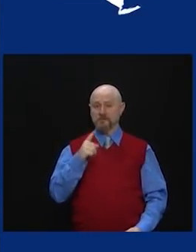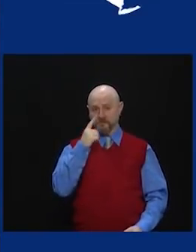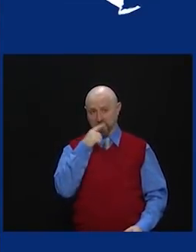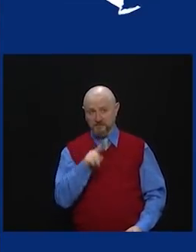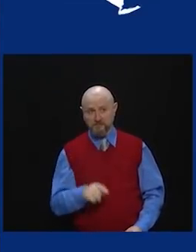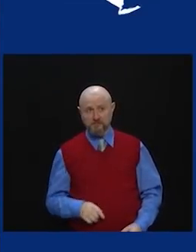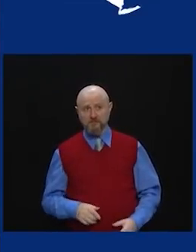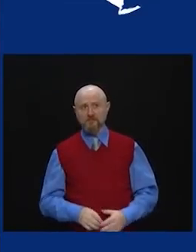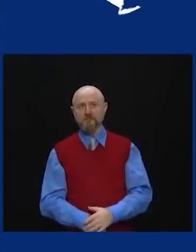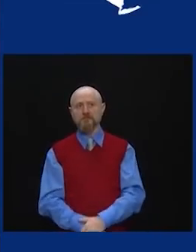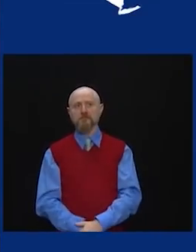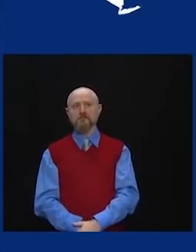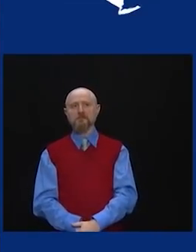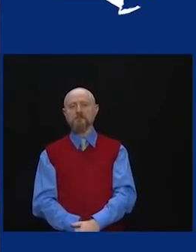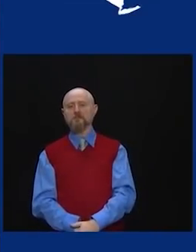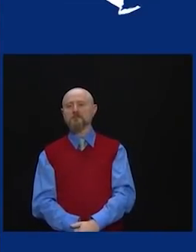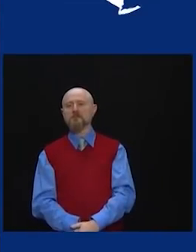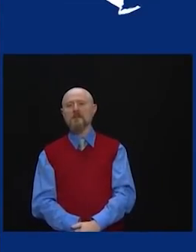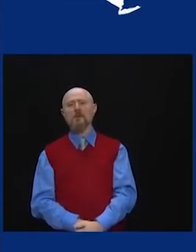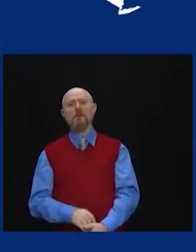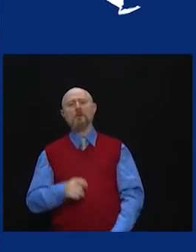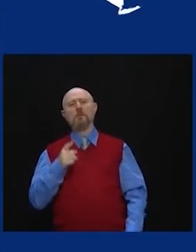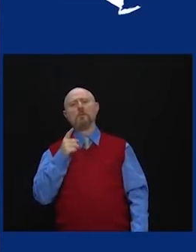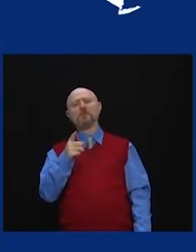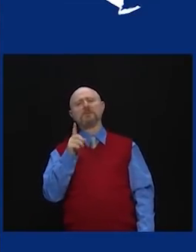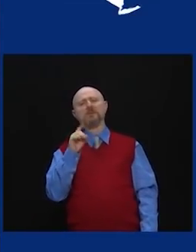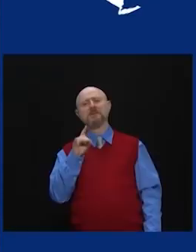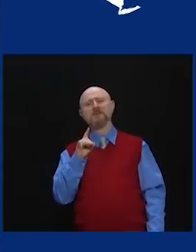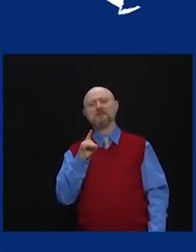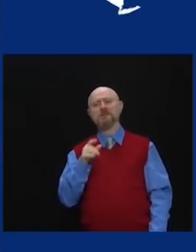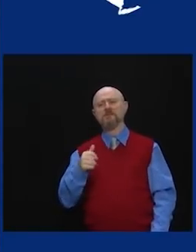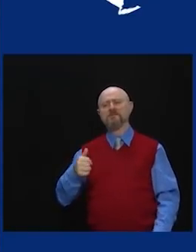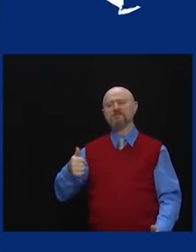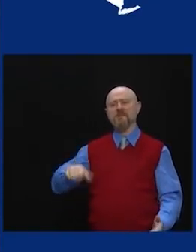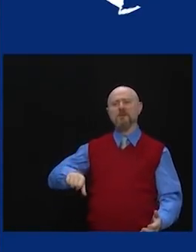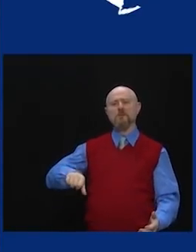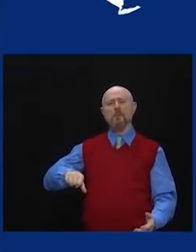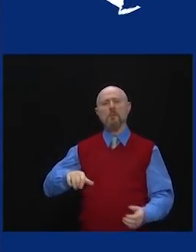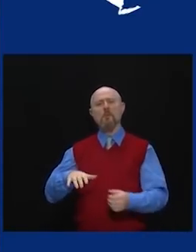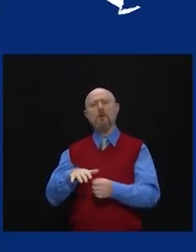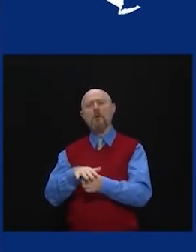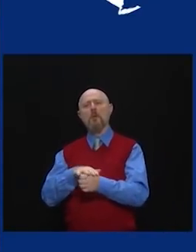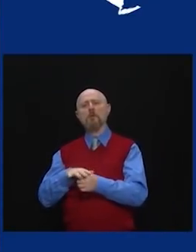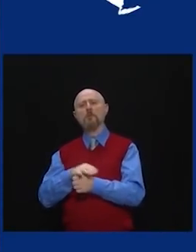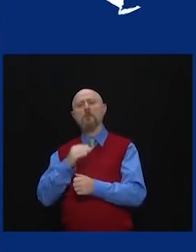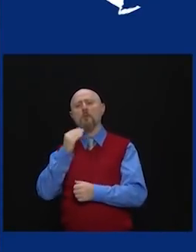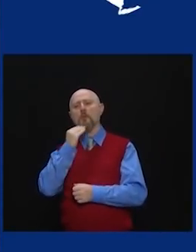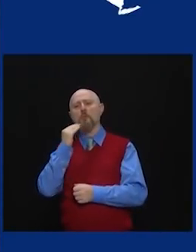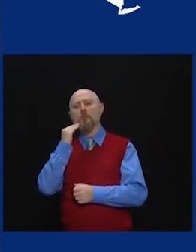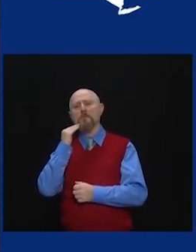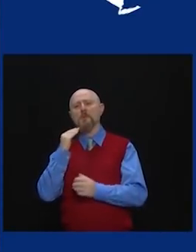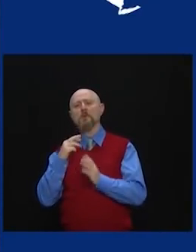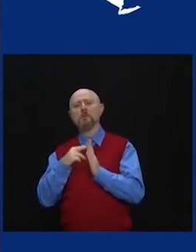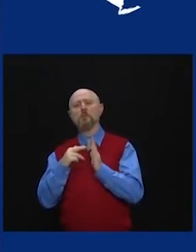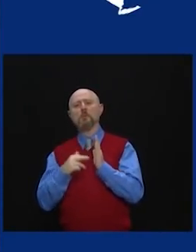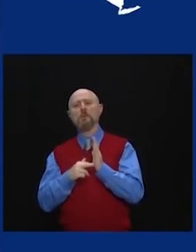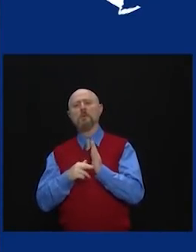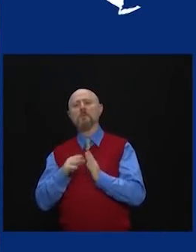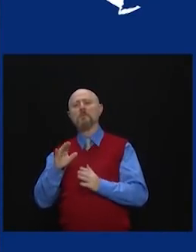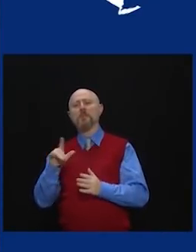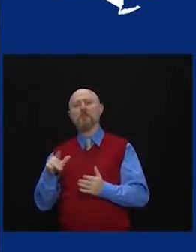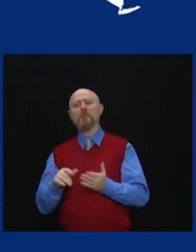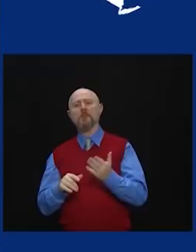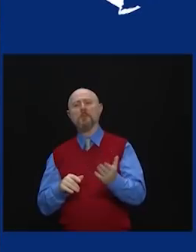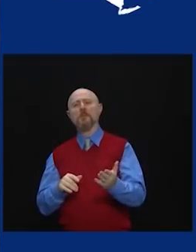You vetoed a local home rule bill regarding the town of Blooming Grove wanting to impose a less than